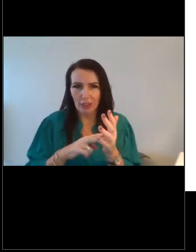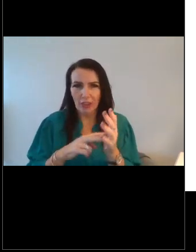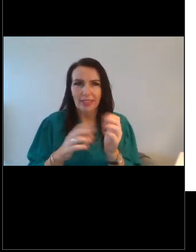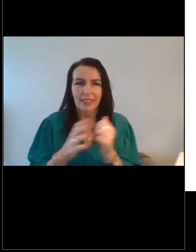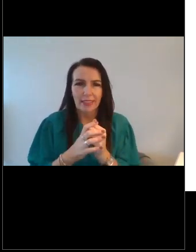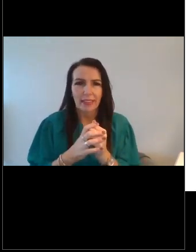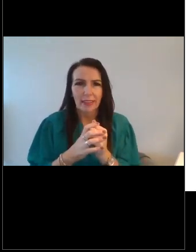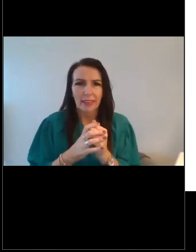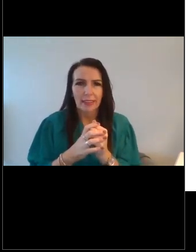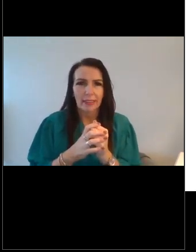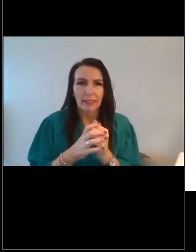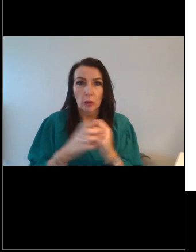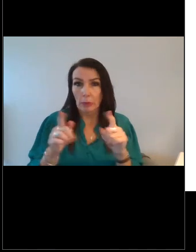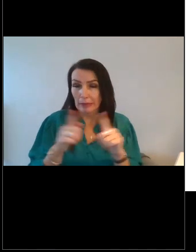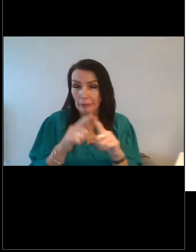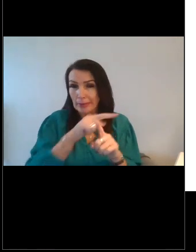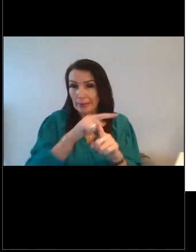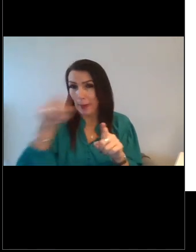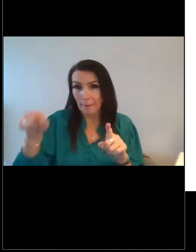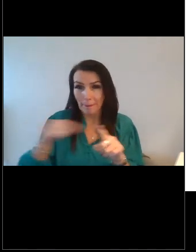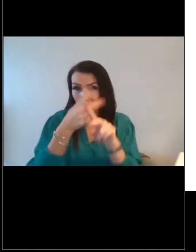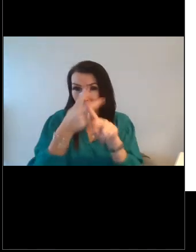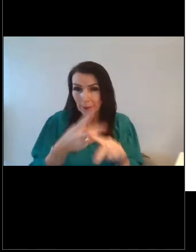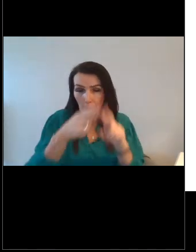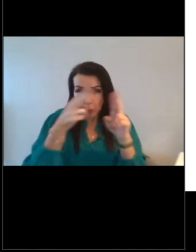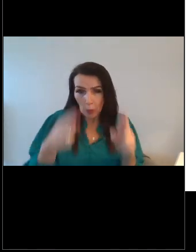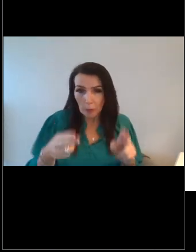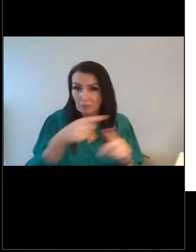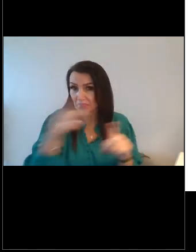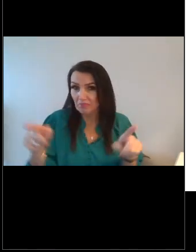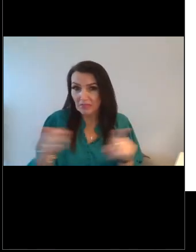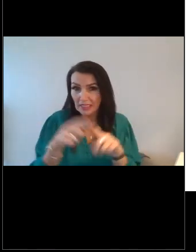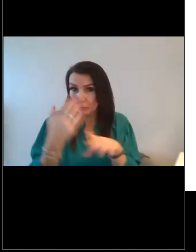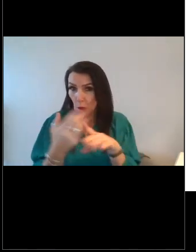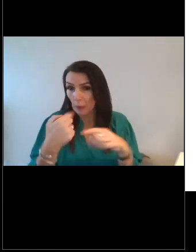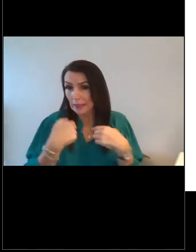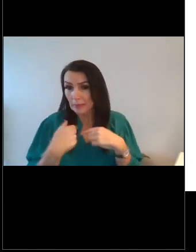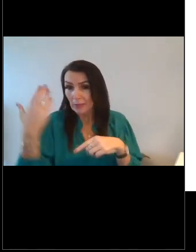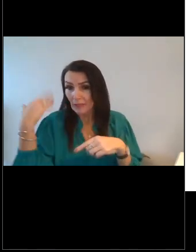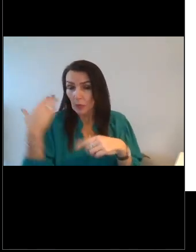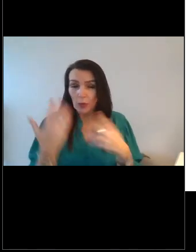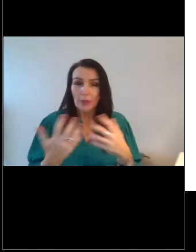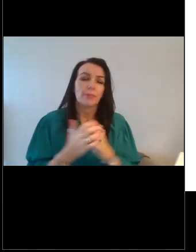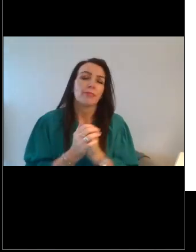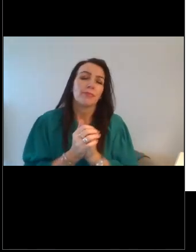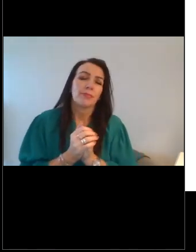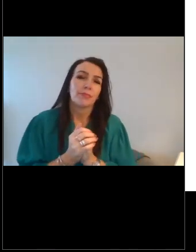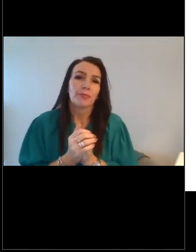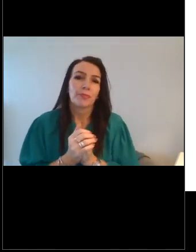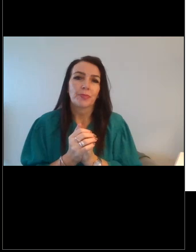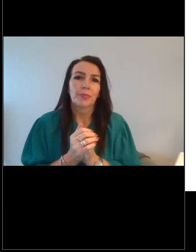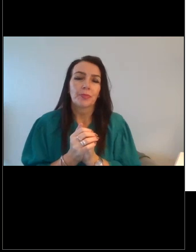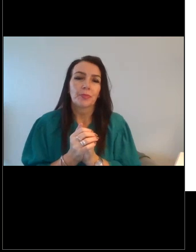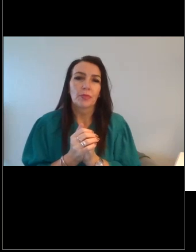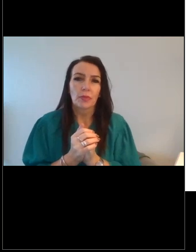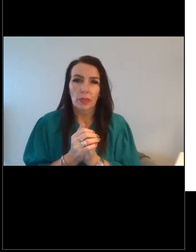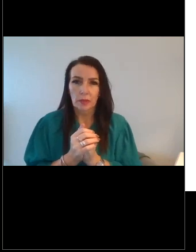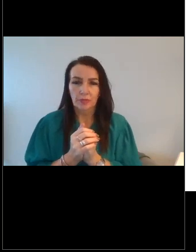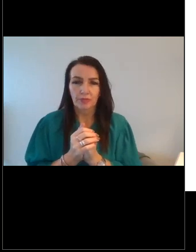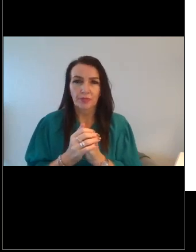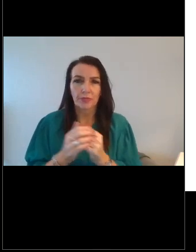lot of you will be sat previously. So just to kick off, it's not so very